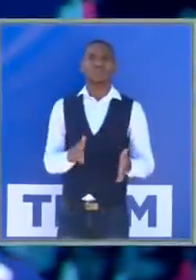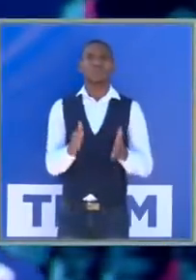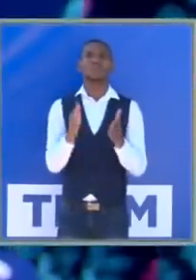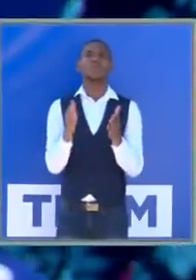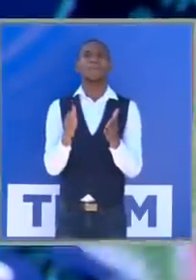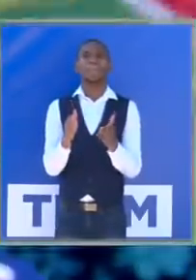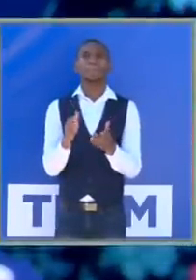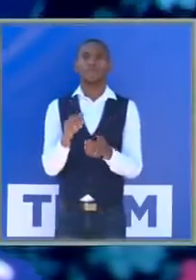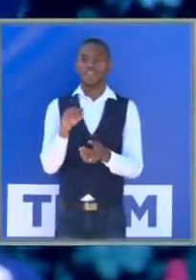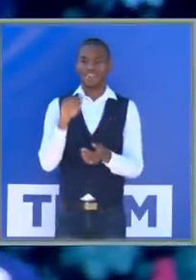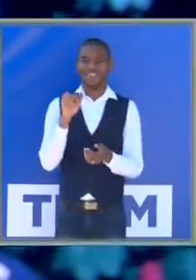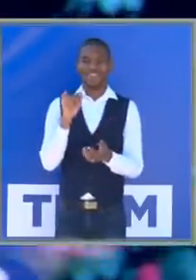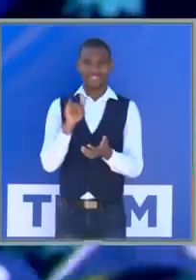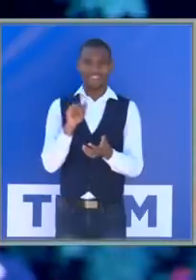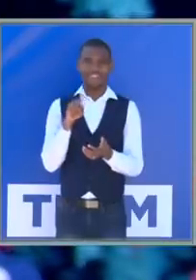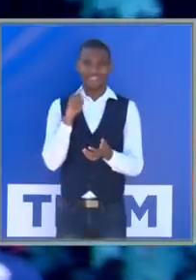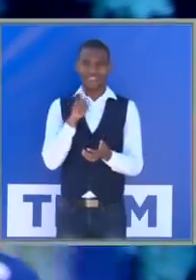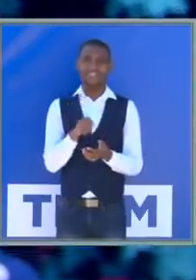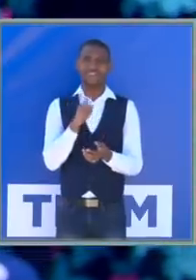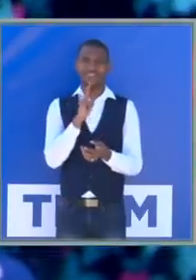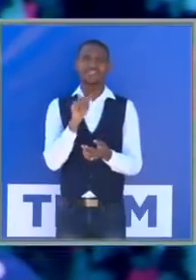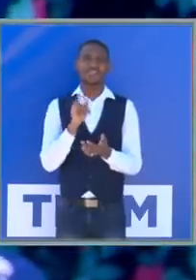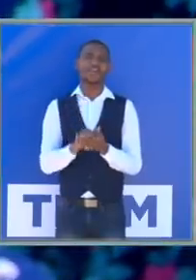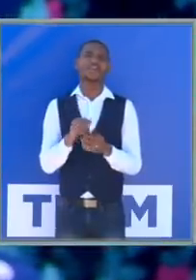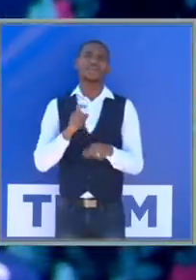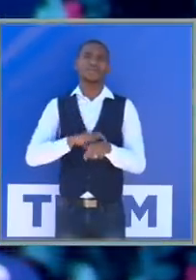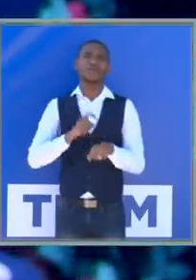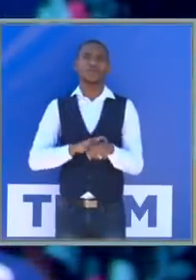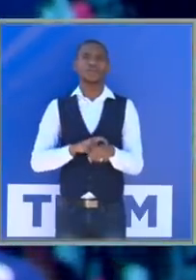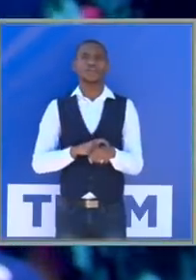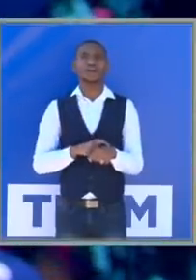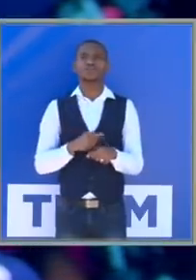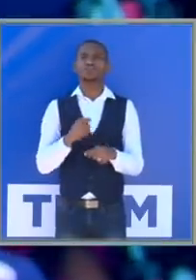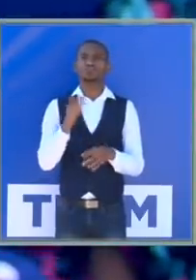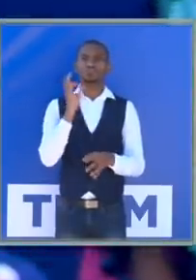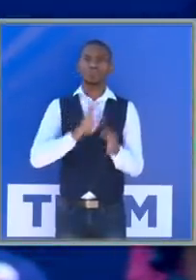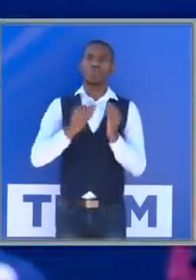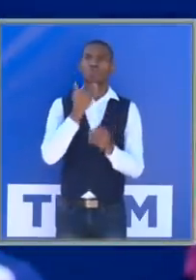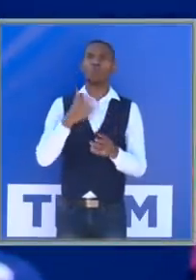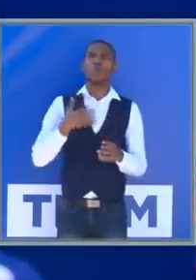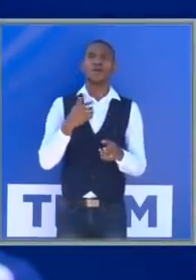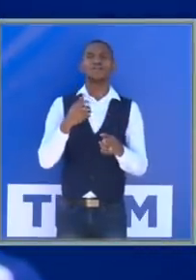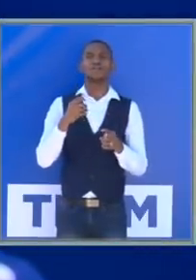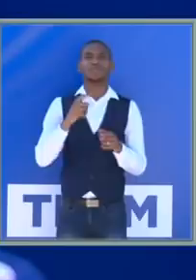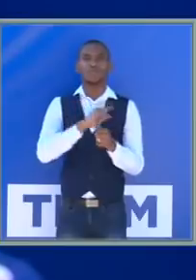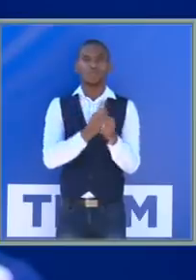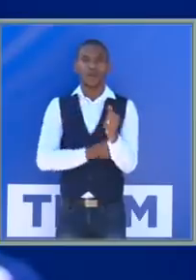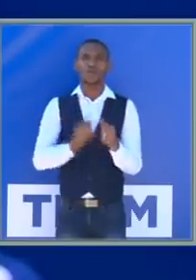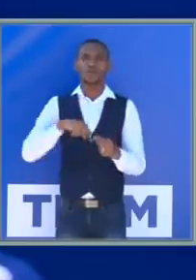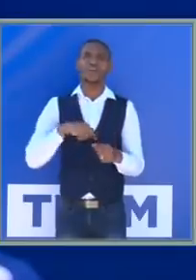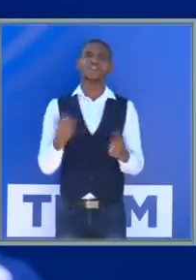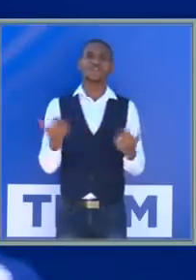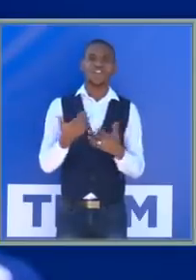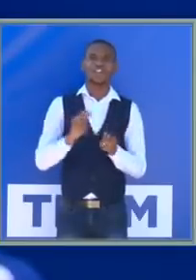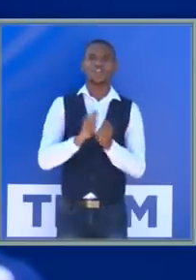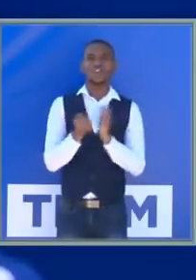that this is that moment. We are told that those who want power that we must fear change.